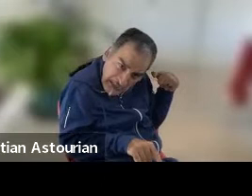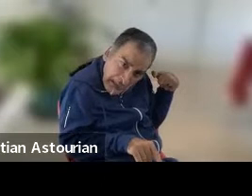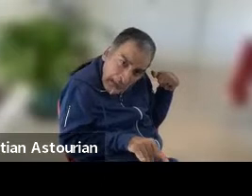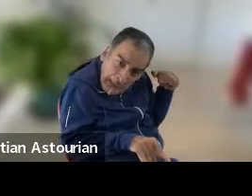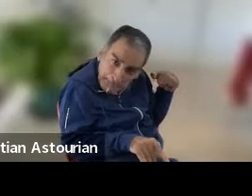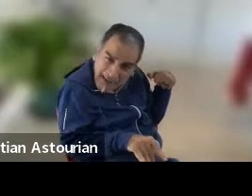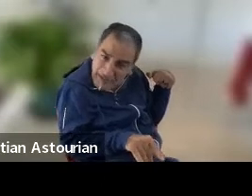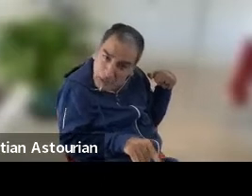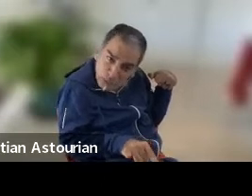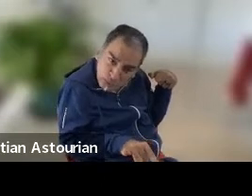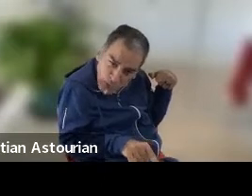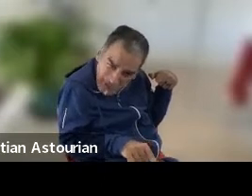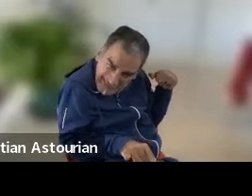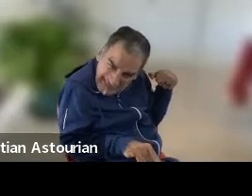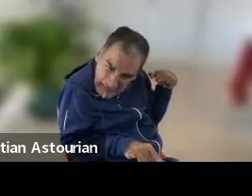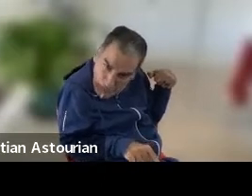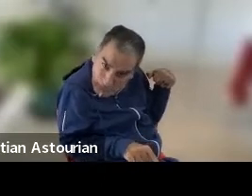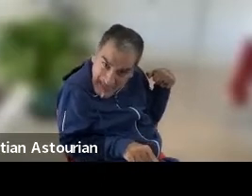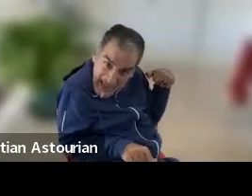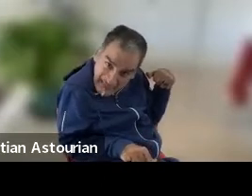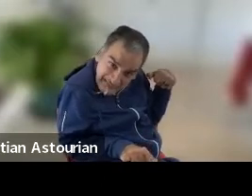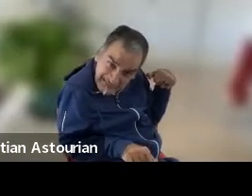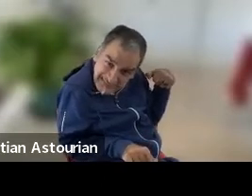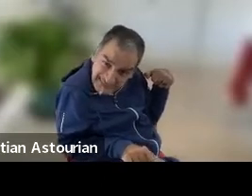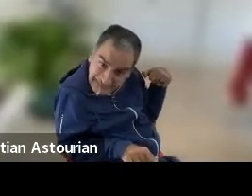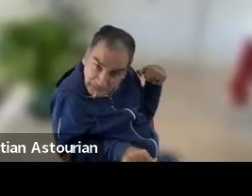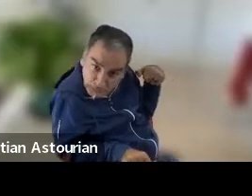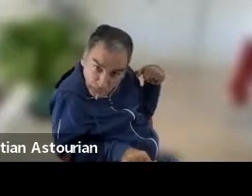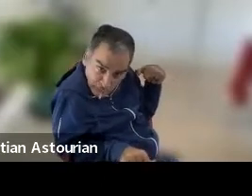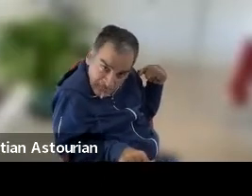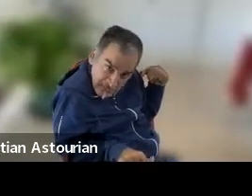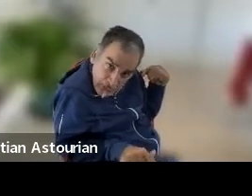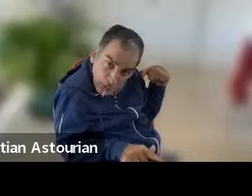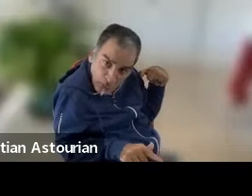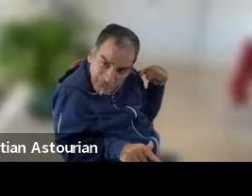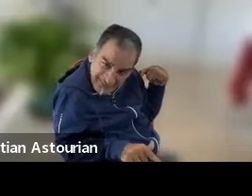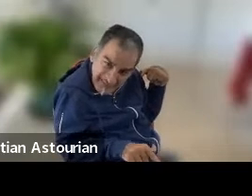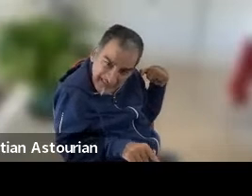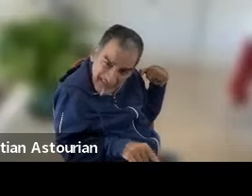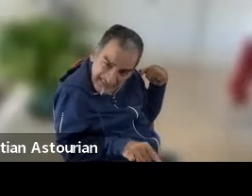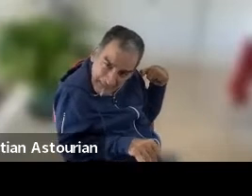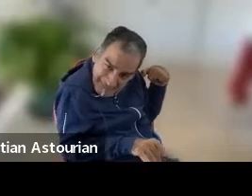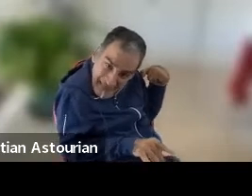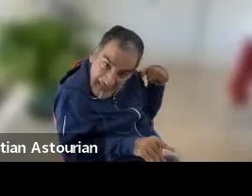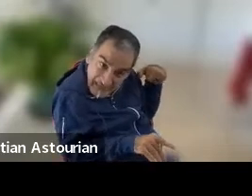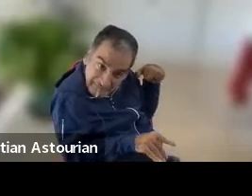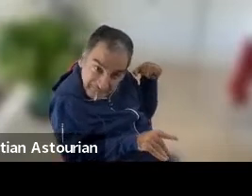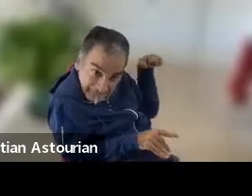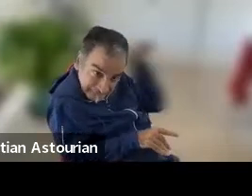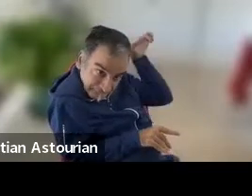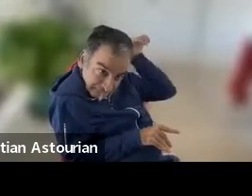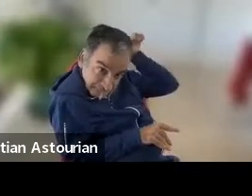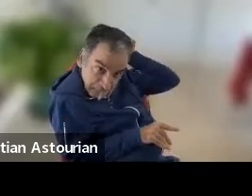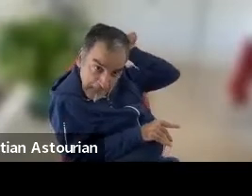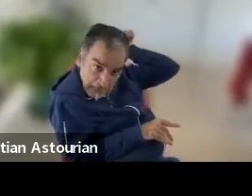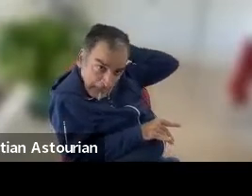issues, but do not recognize the issue within themselves.